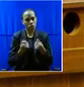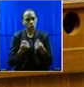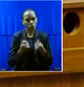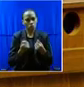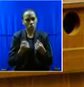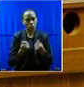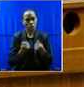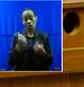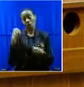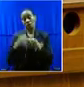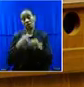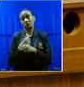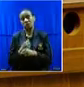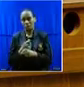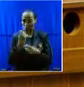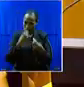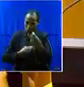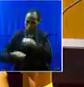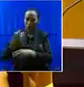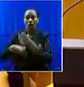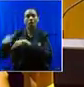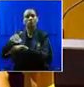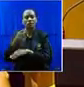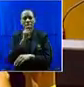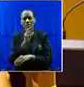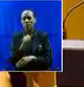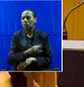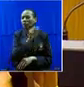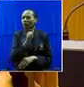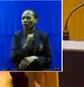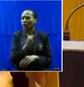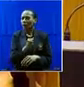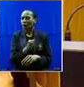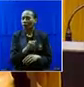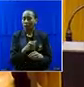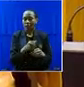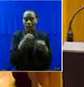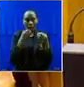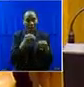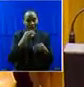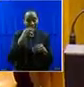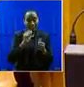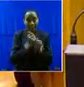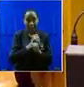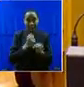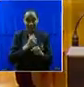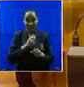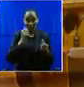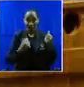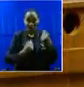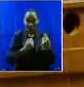year. And that records great progress about the capability of our manufacturing base.